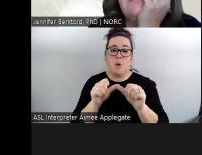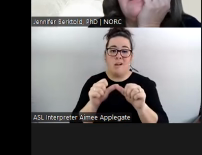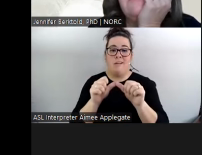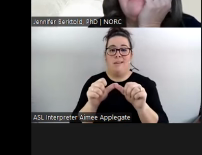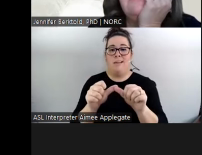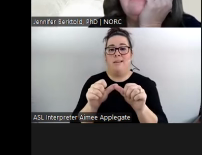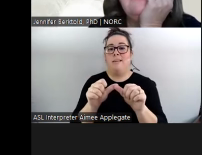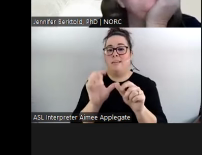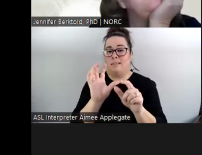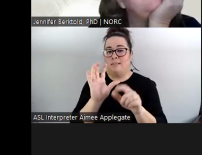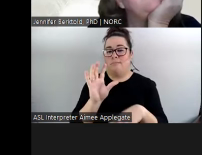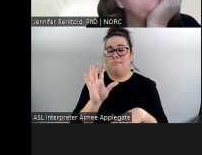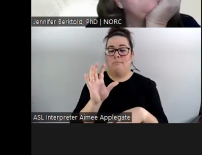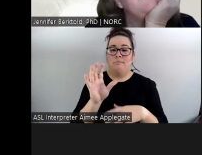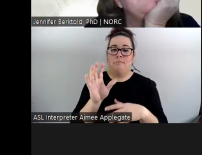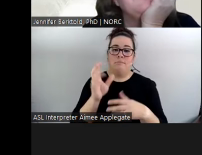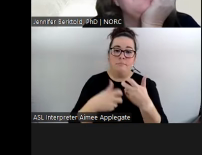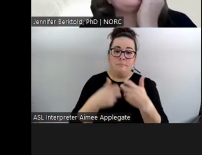long COVID.